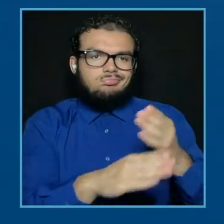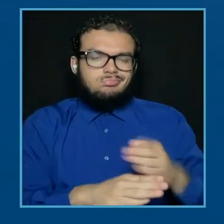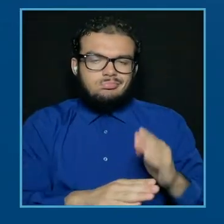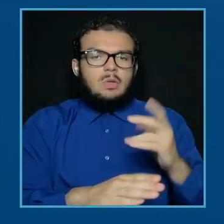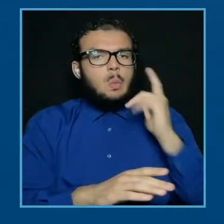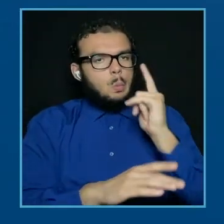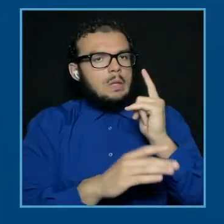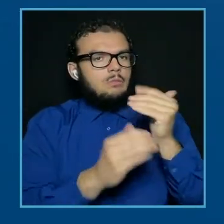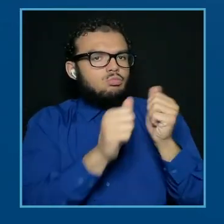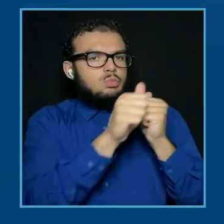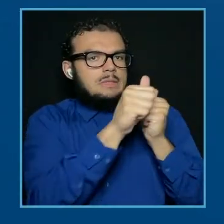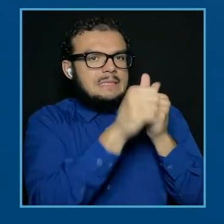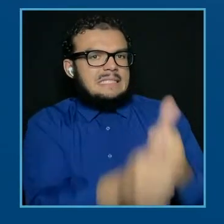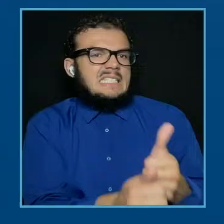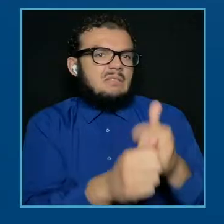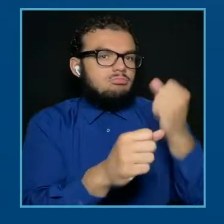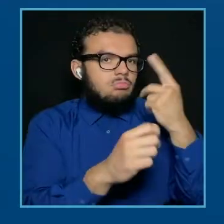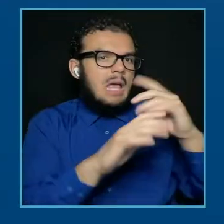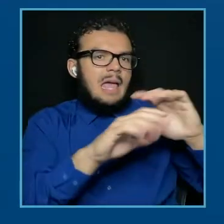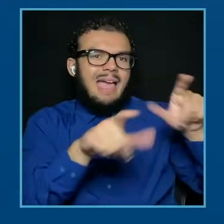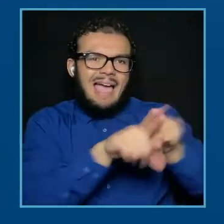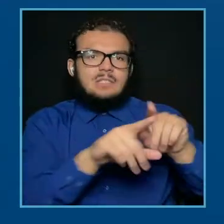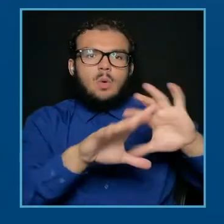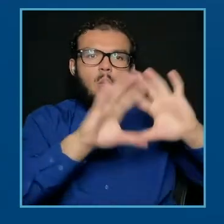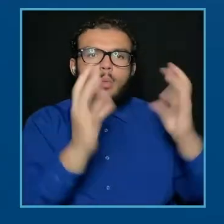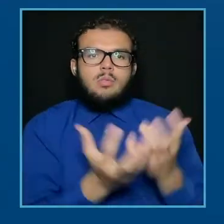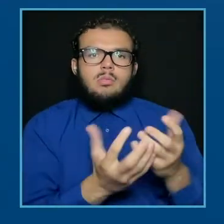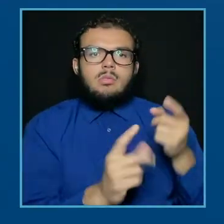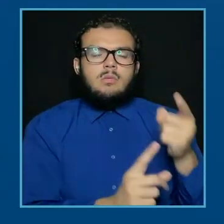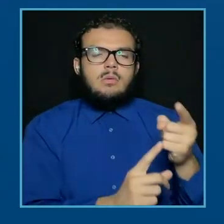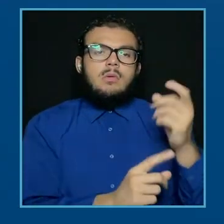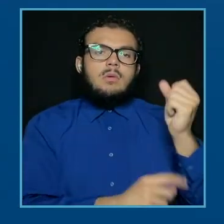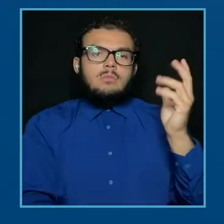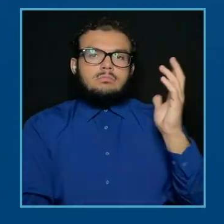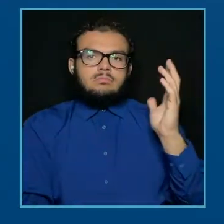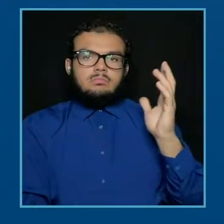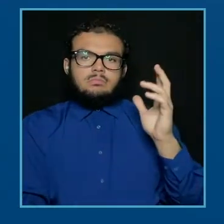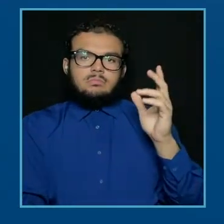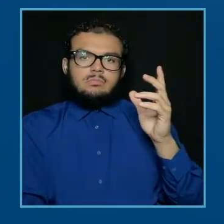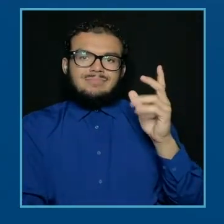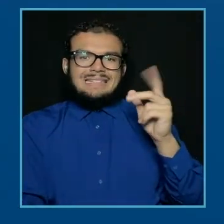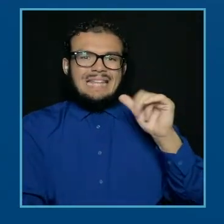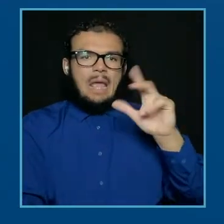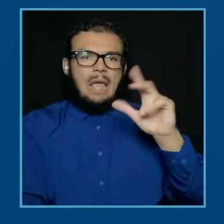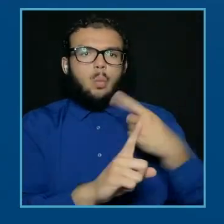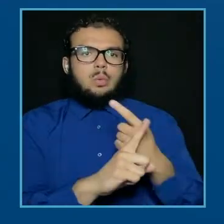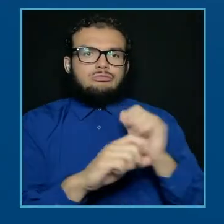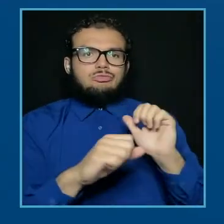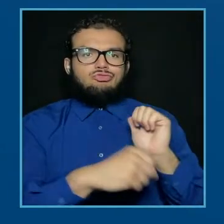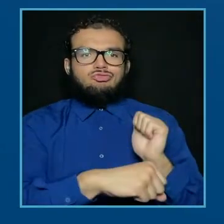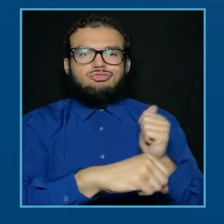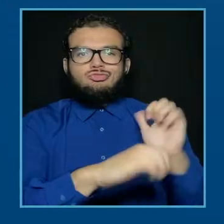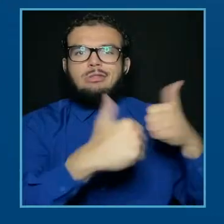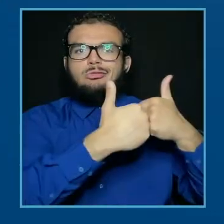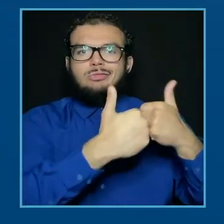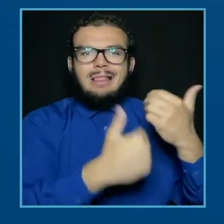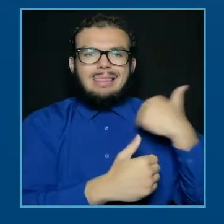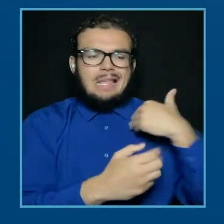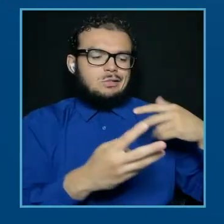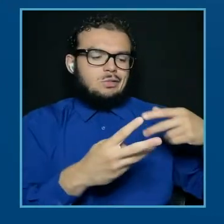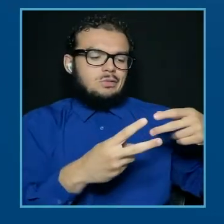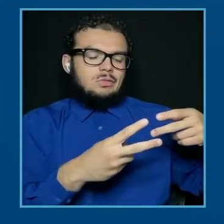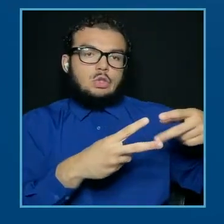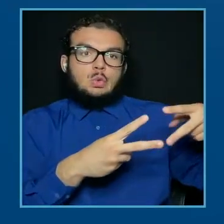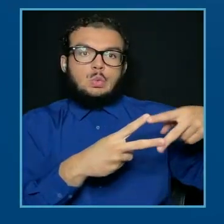proceed as a whole. And the fact that it's only being challenged the last 2 and not the entire